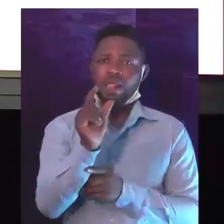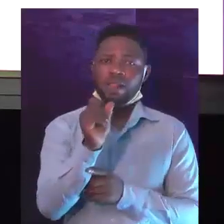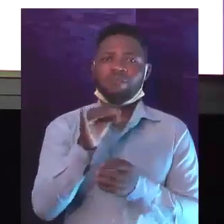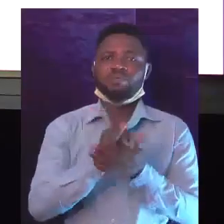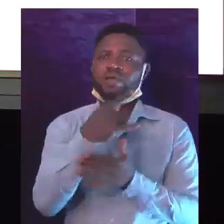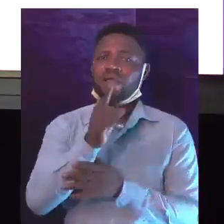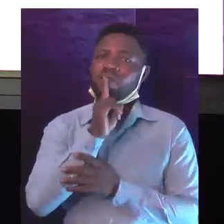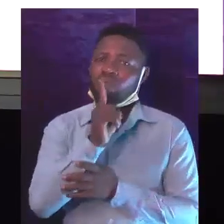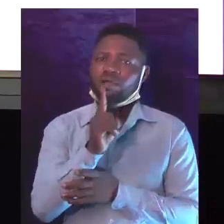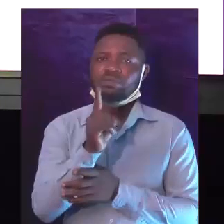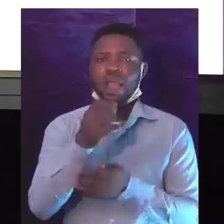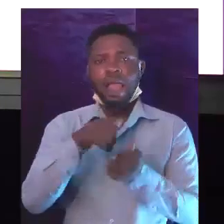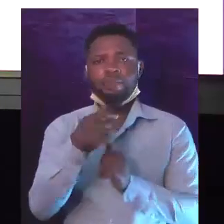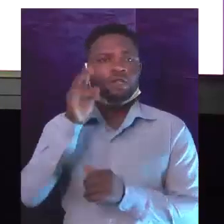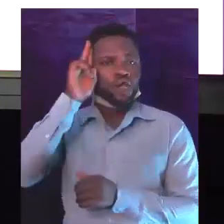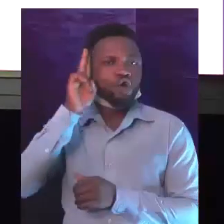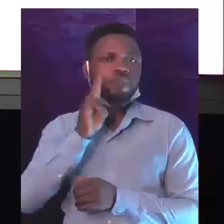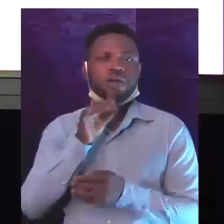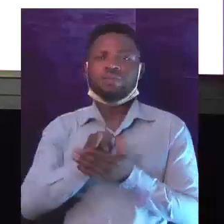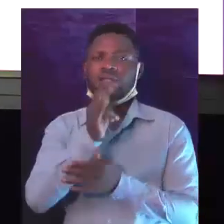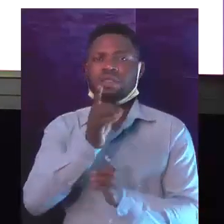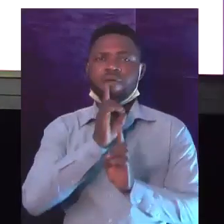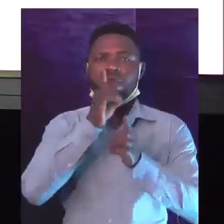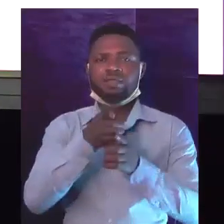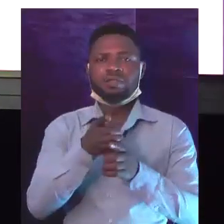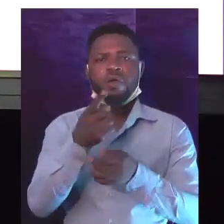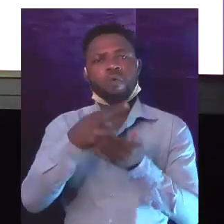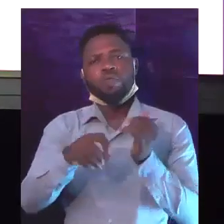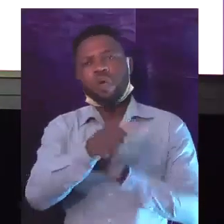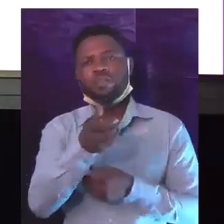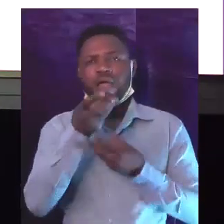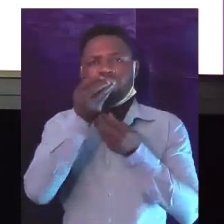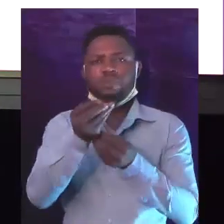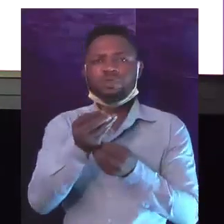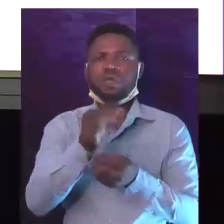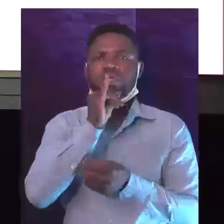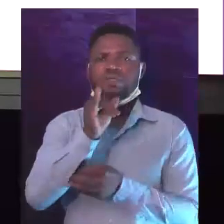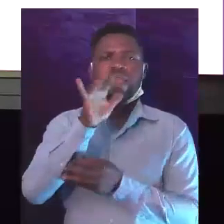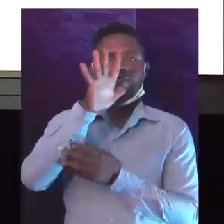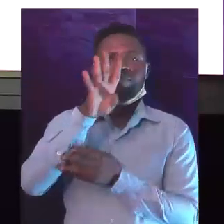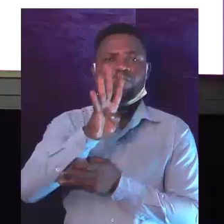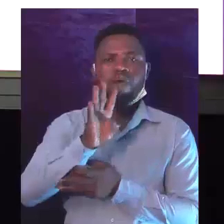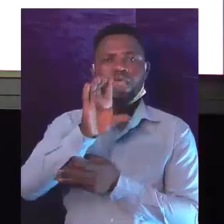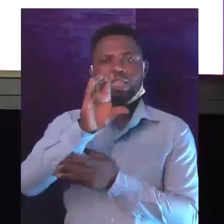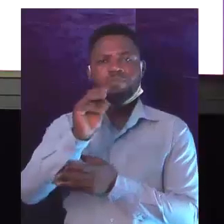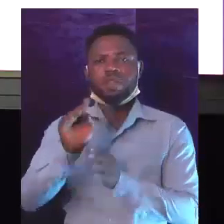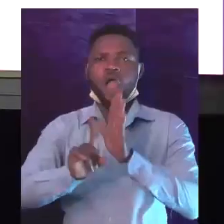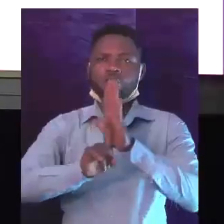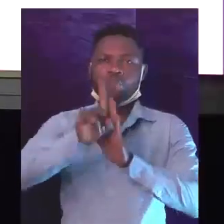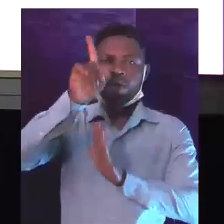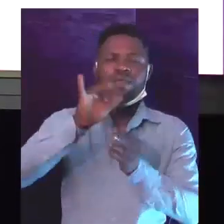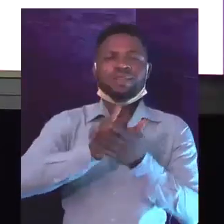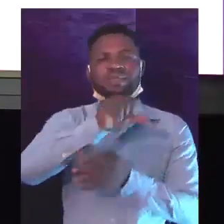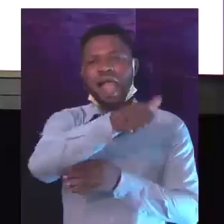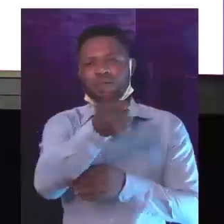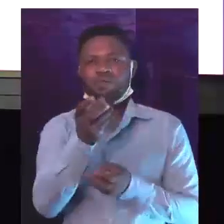information about Umar, and that is data. What other piece of information do we know about Umar? He is 54 centimeters tall. That's another piece